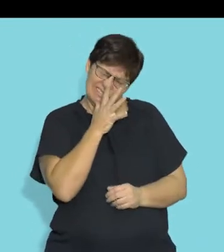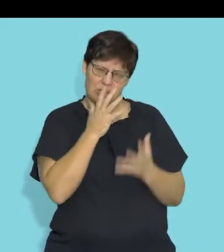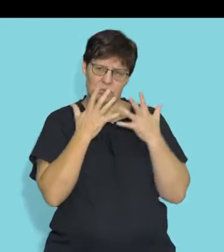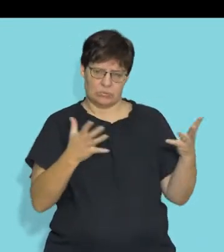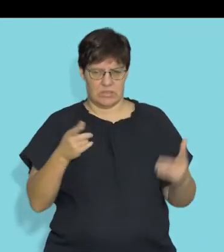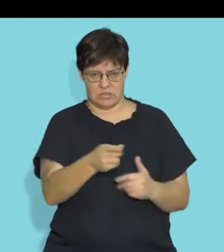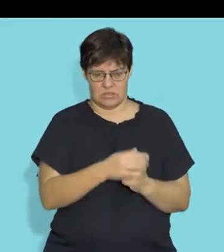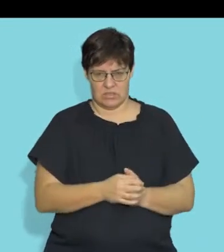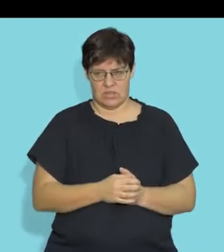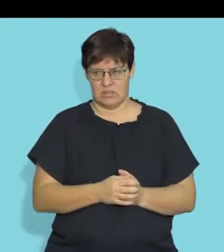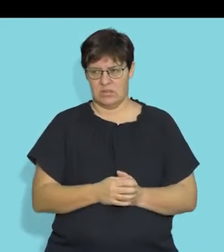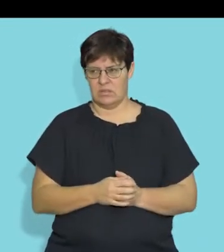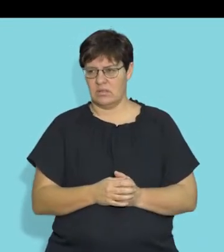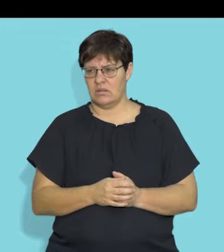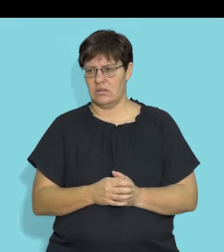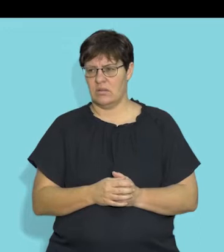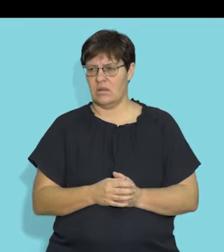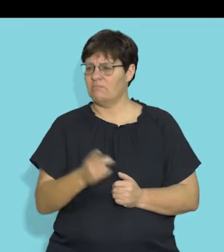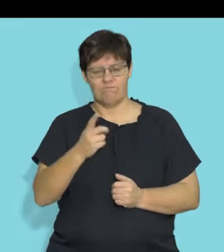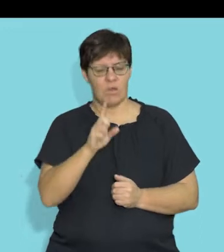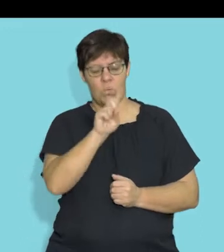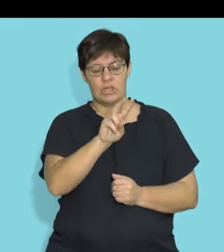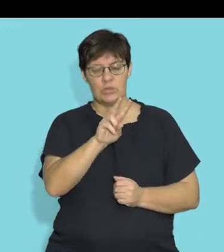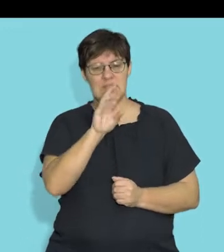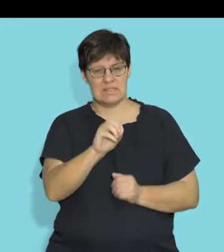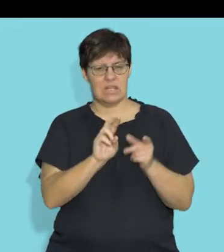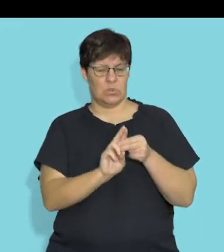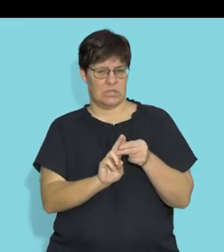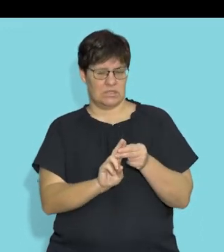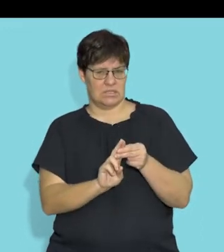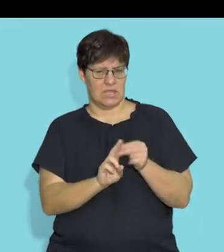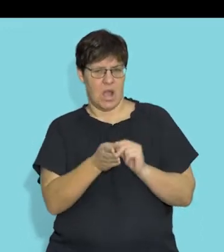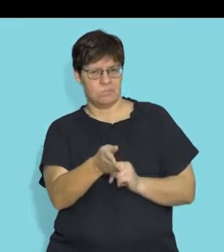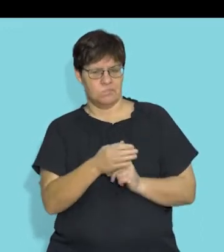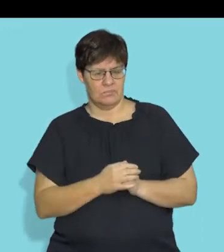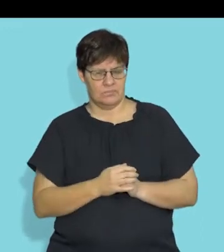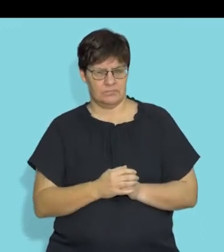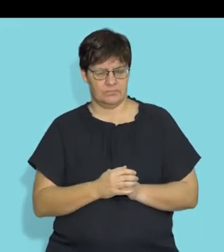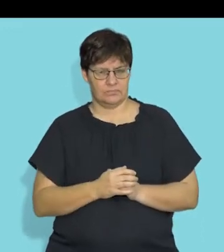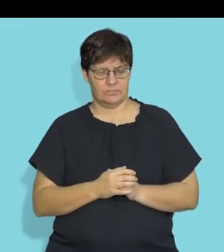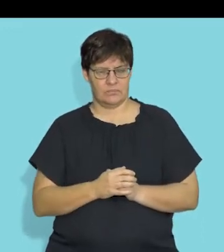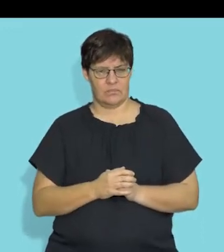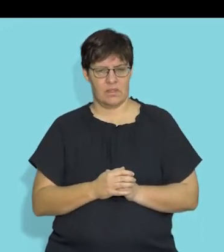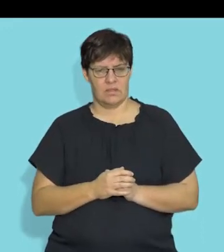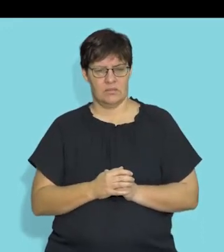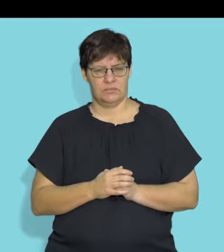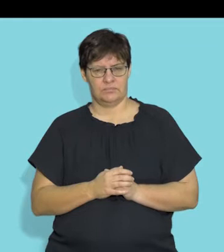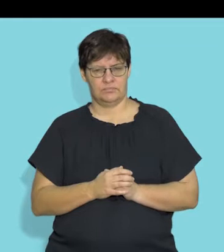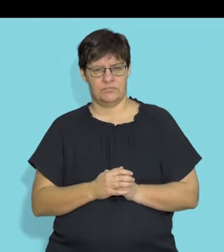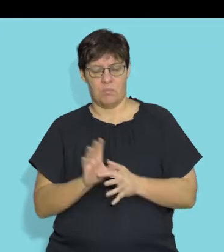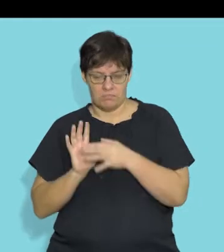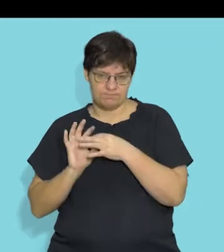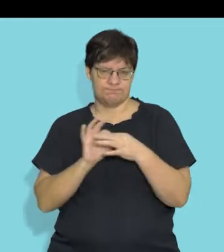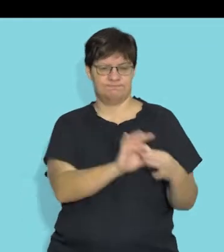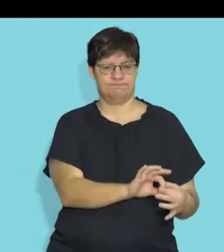balance. Clearly, you can see you have 120 units on hand. Now, obviously, that is directly related